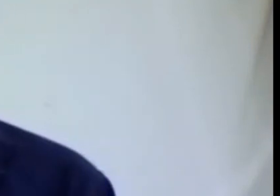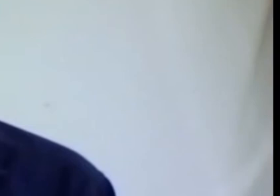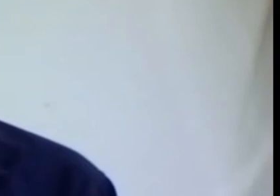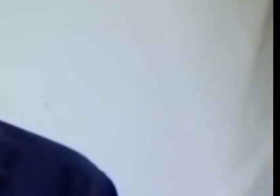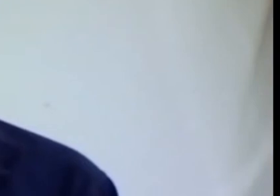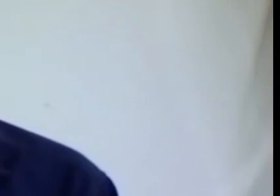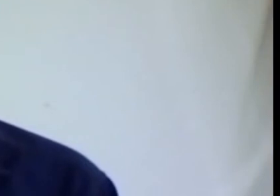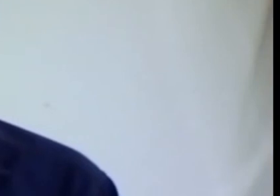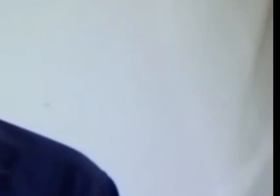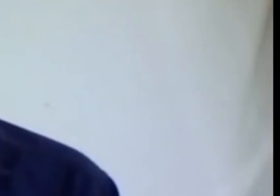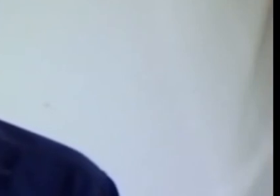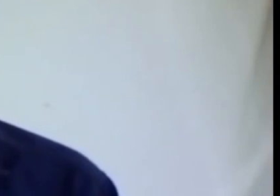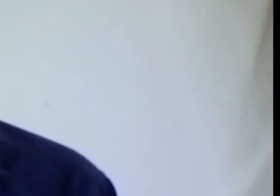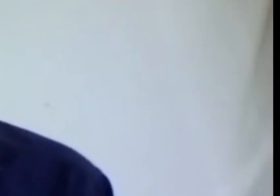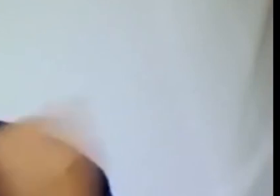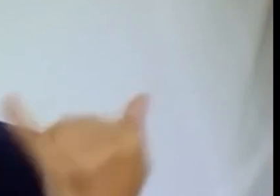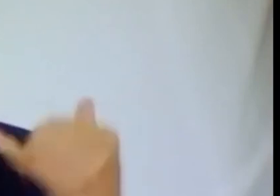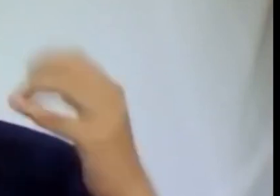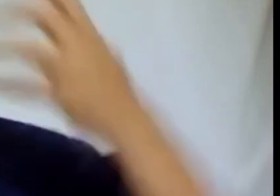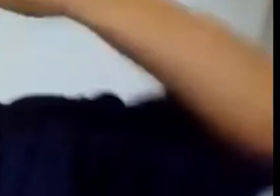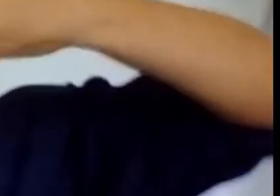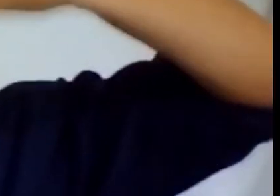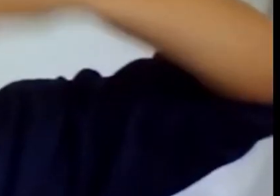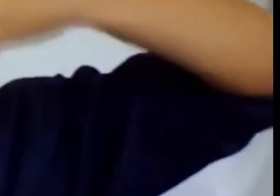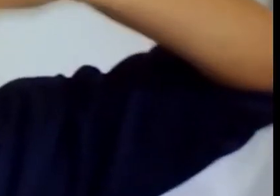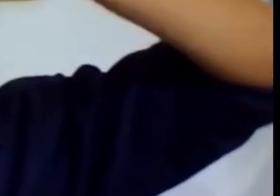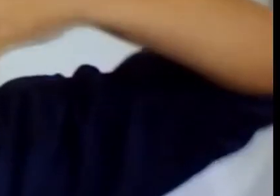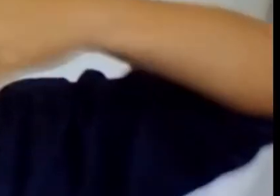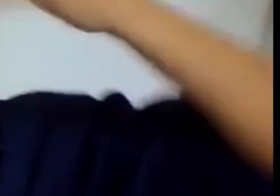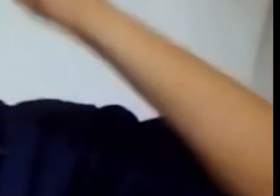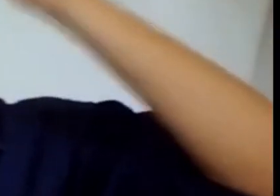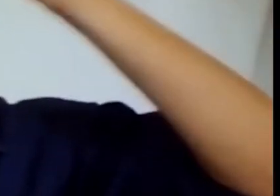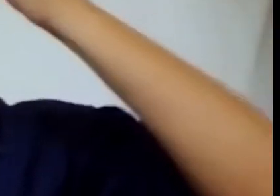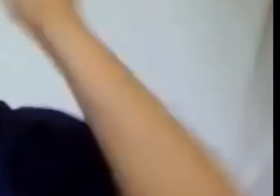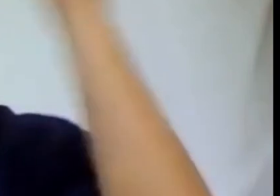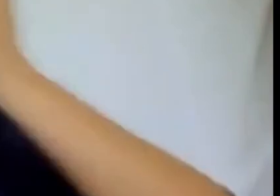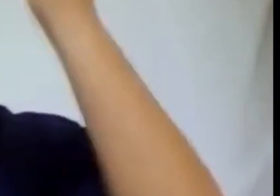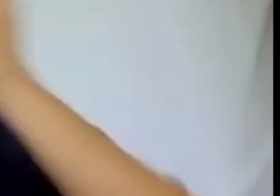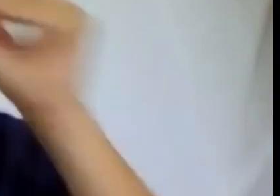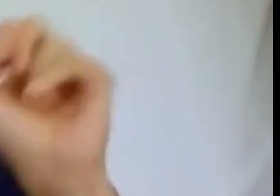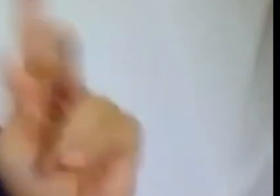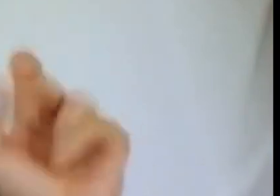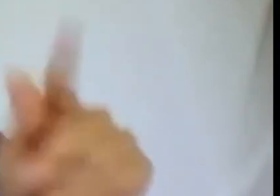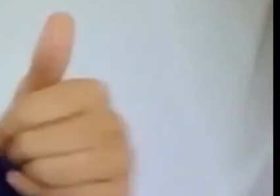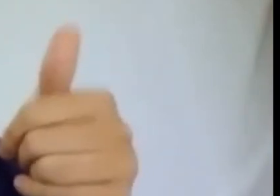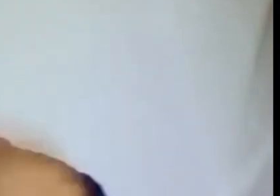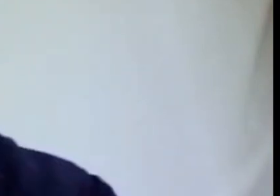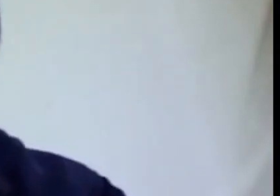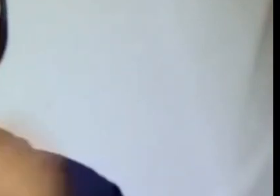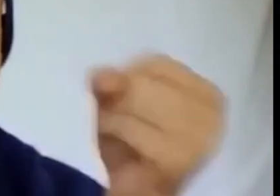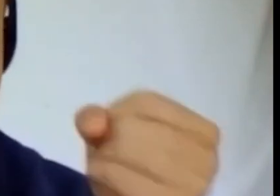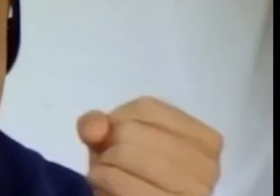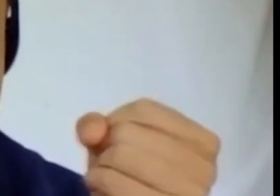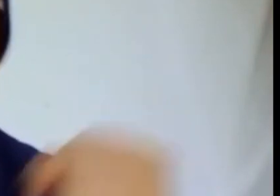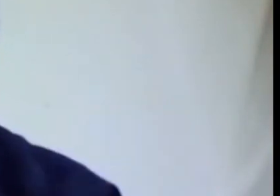So by now your brains are probably running overtime going, oh, I'm confused. So let's take a break